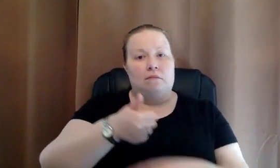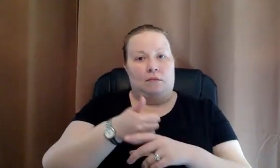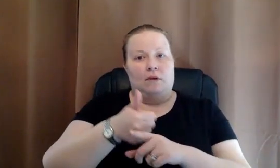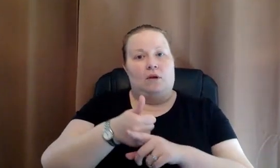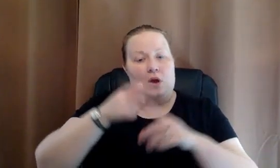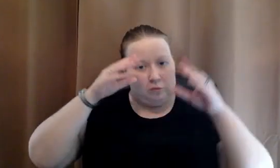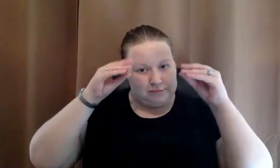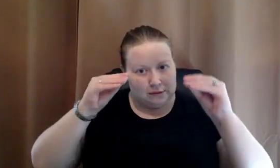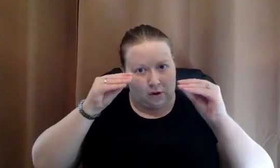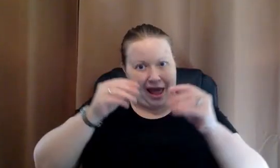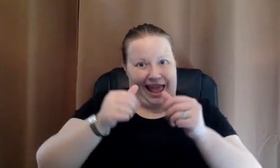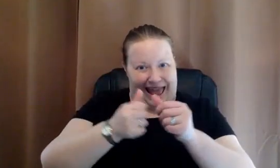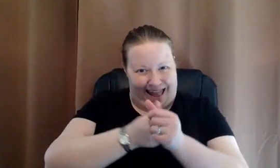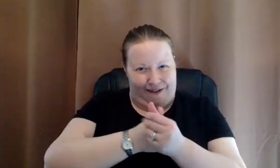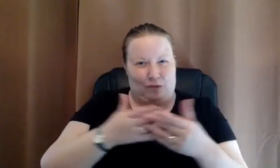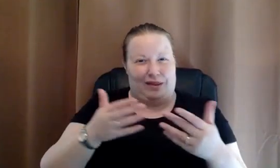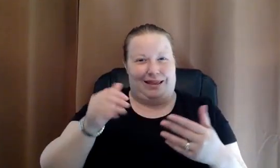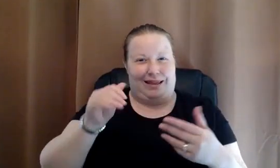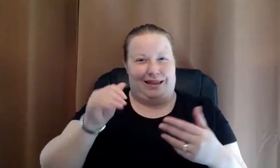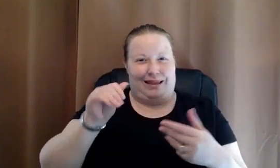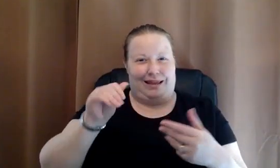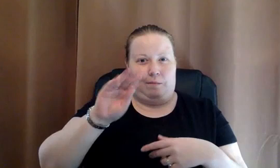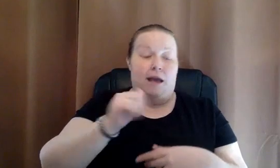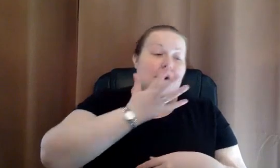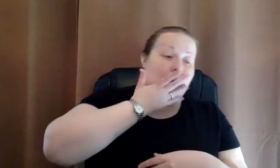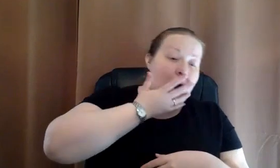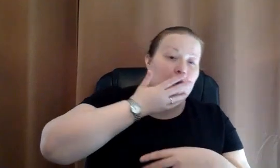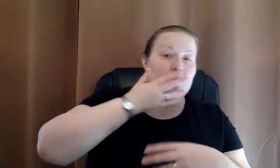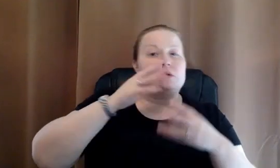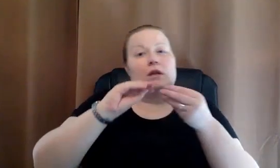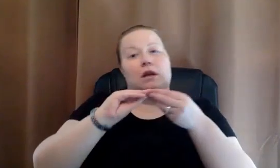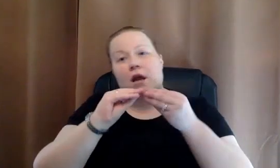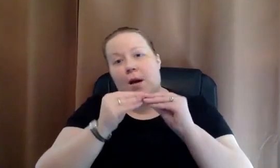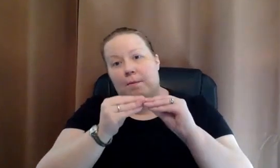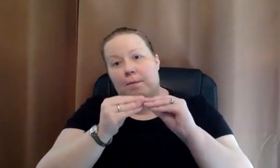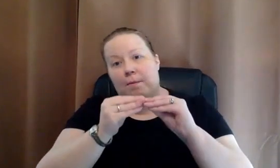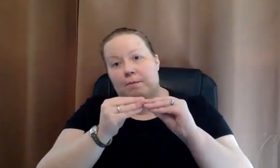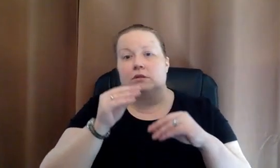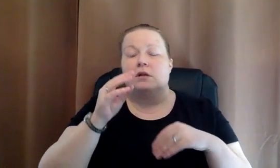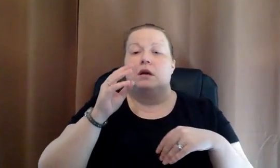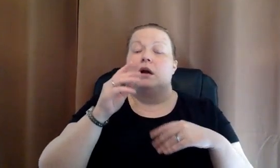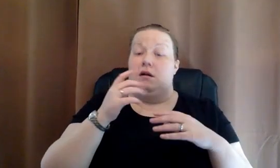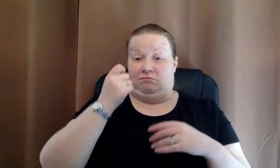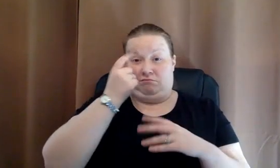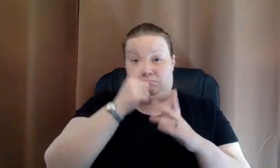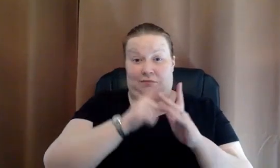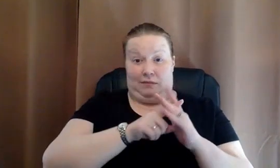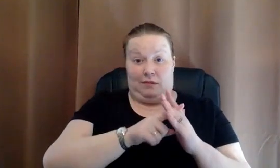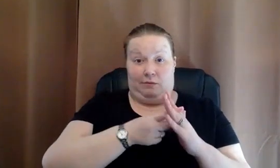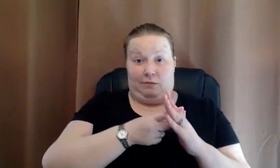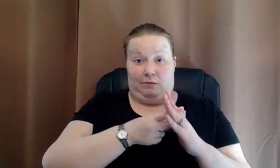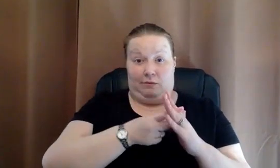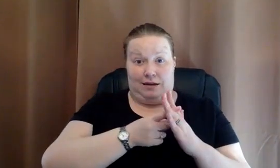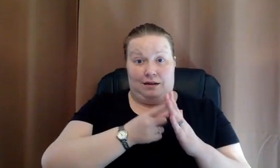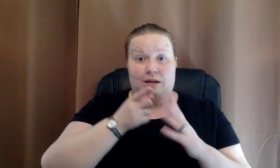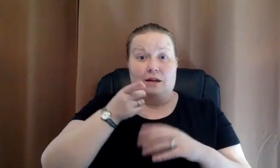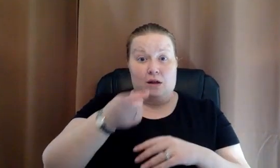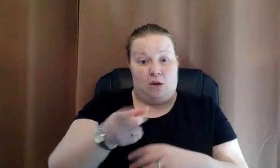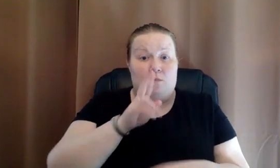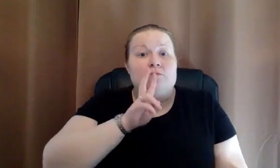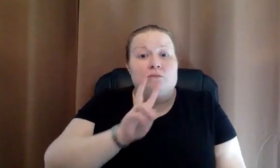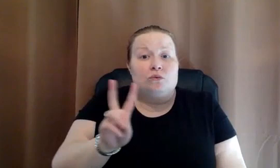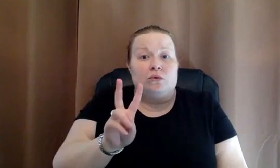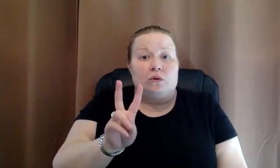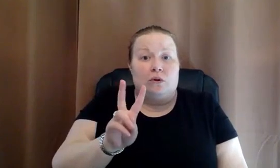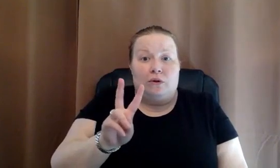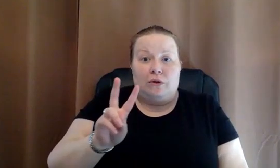everything in ABA, from colors to numbers. And in the very beginning, when he was 2 years old, Veggie